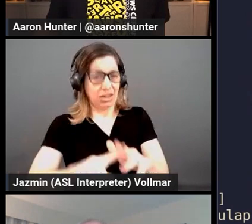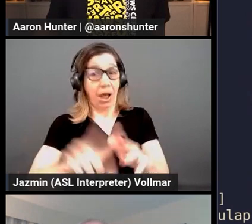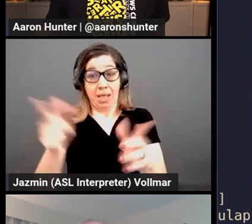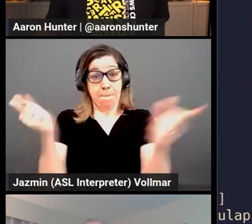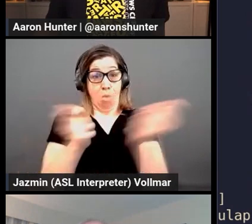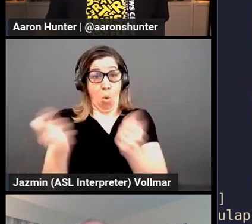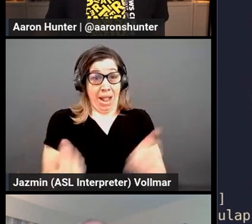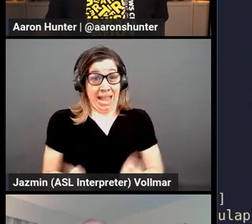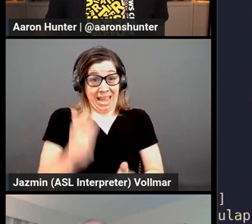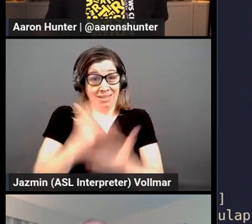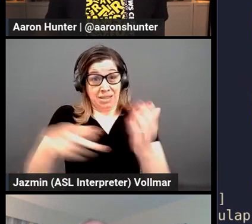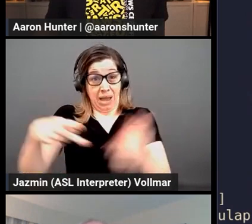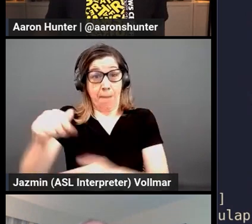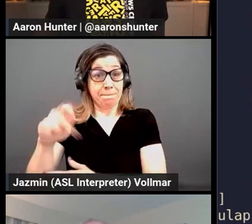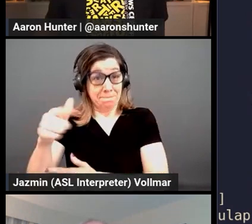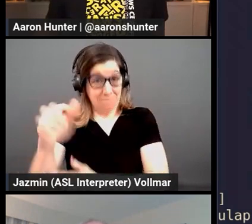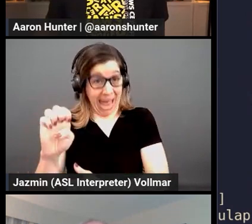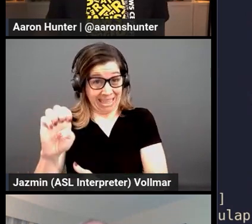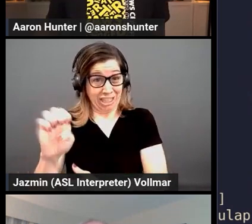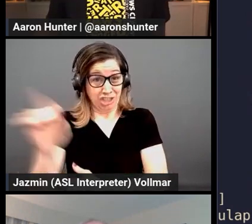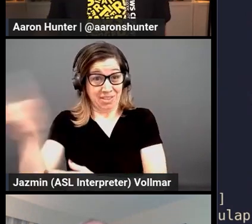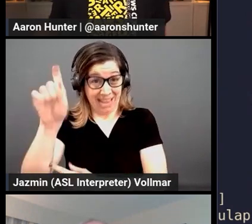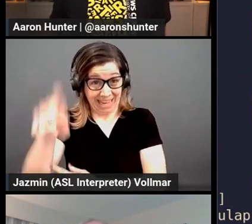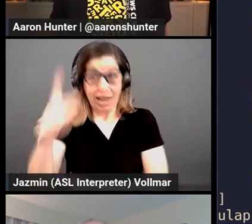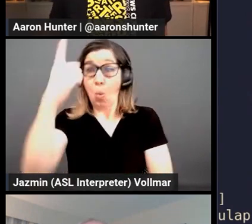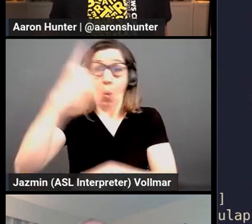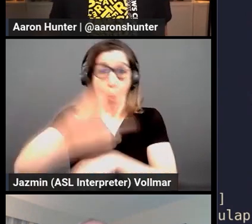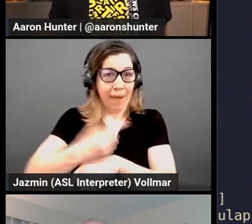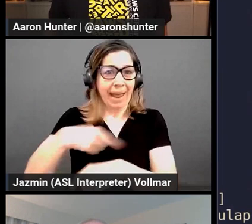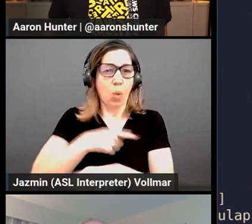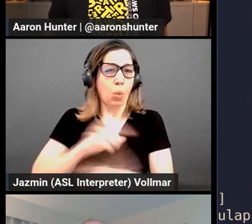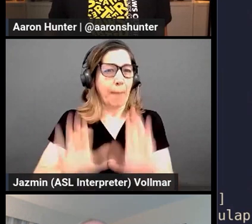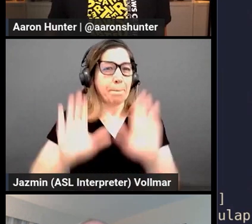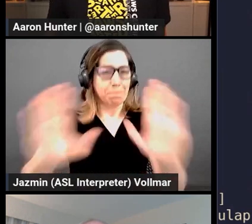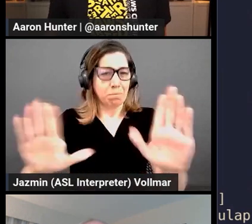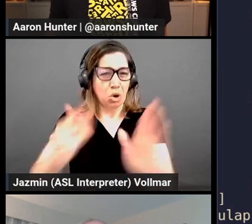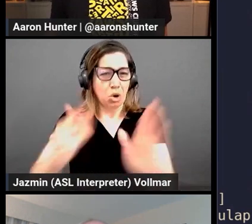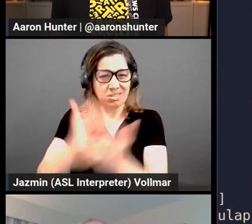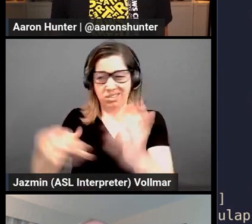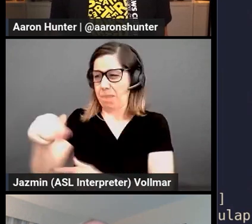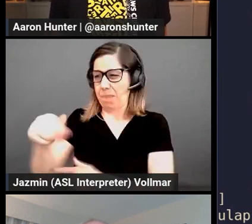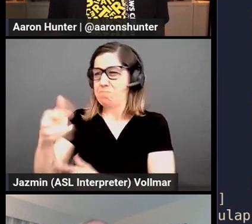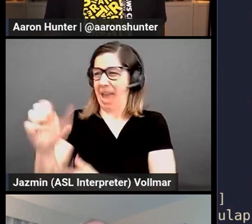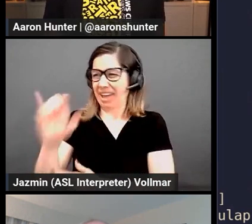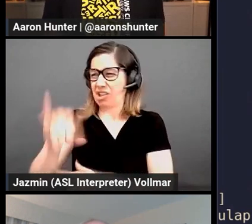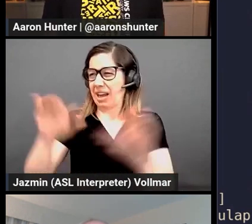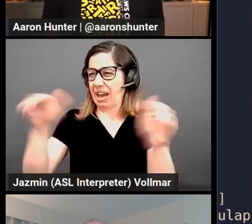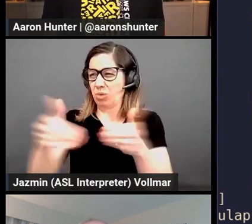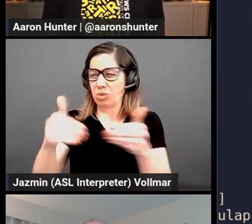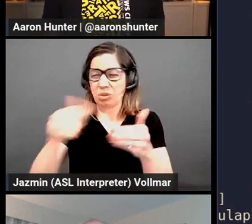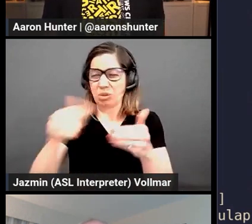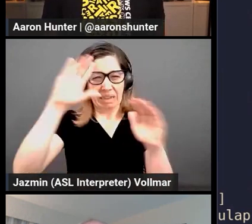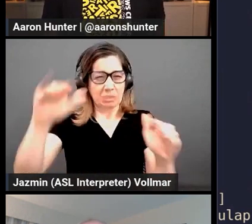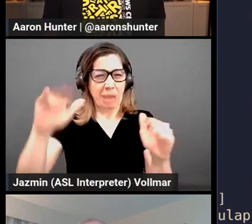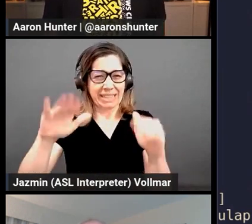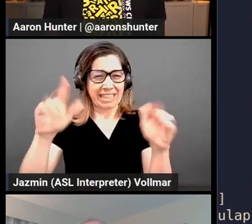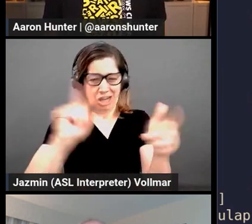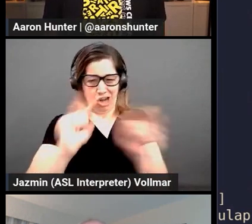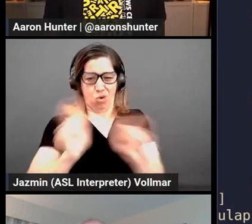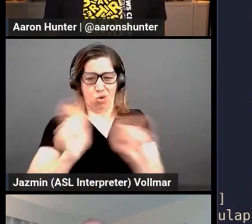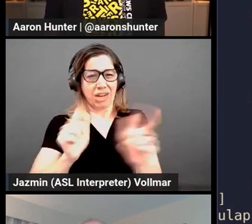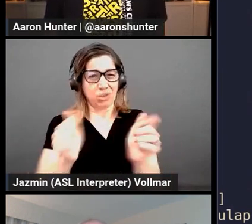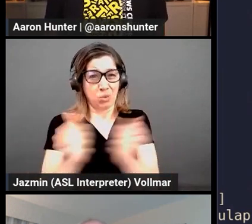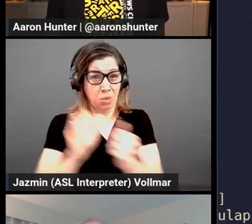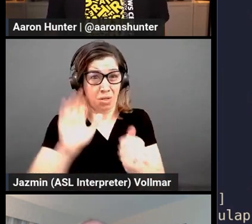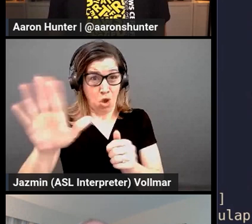need. And one day, because we pushed some package that introduced some unexpected interaction with